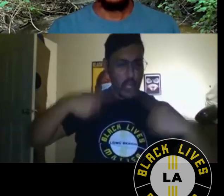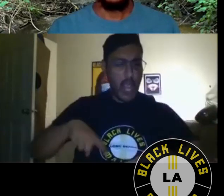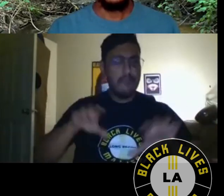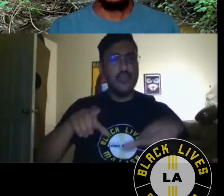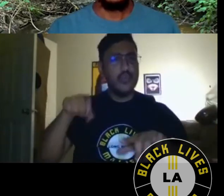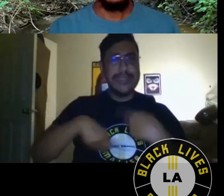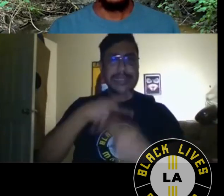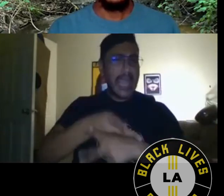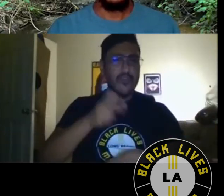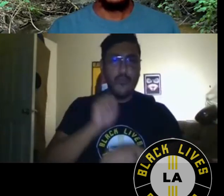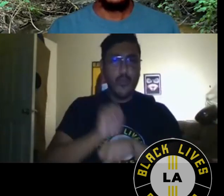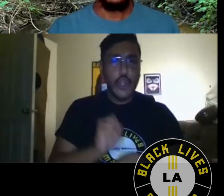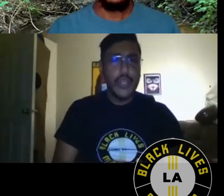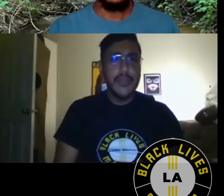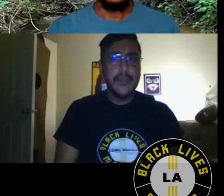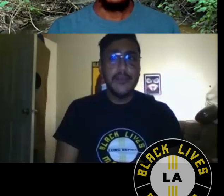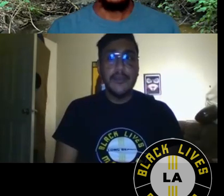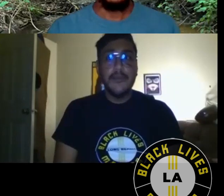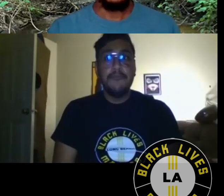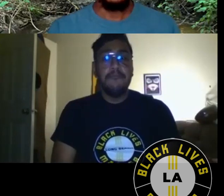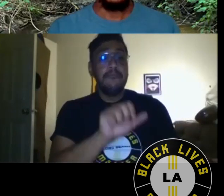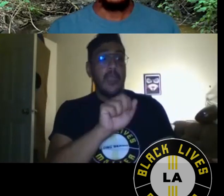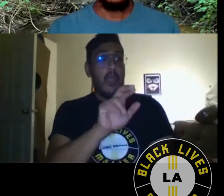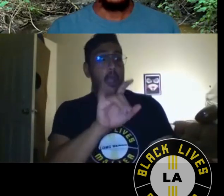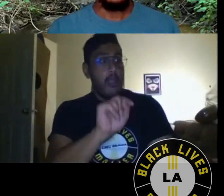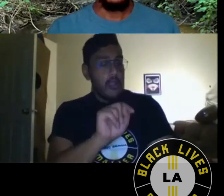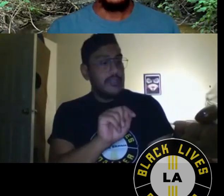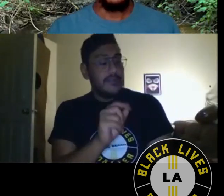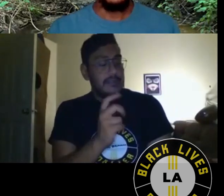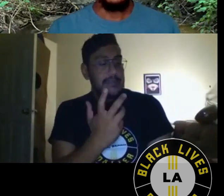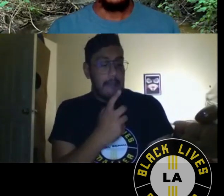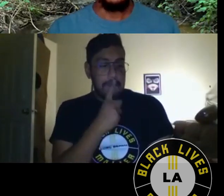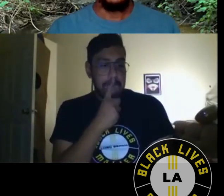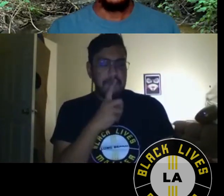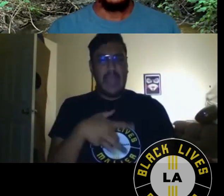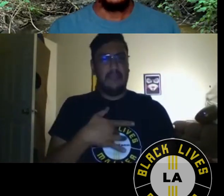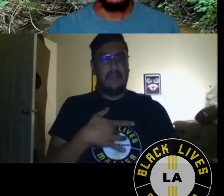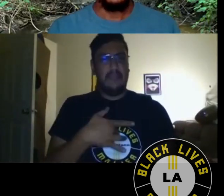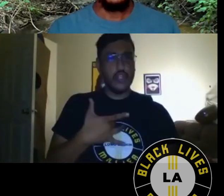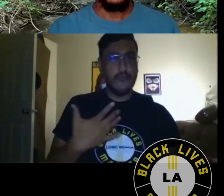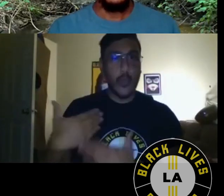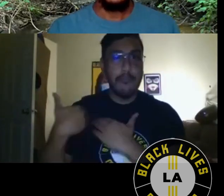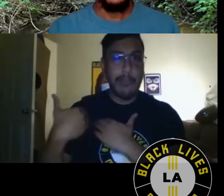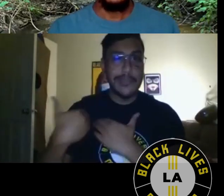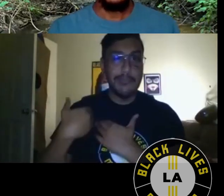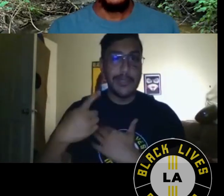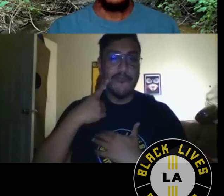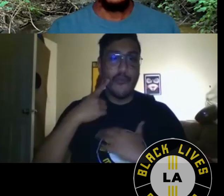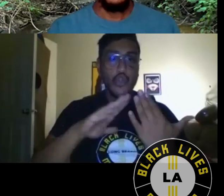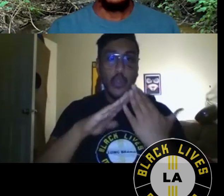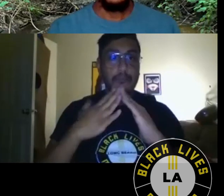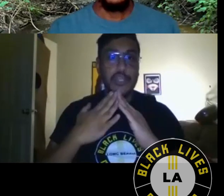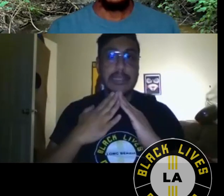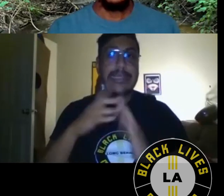artist? As an artist, it's a sense of the responsibility to community. It can't just